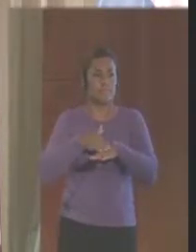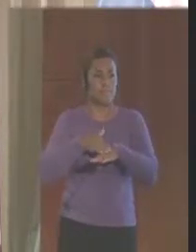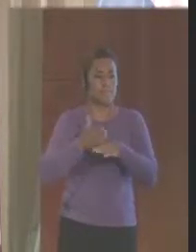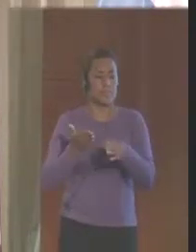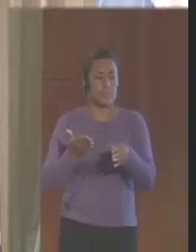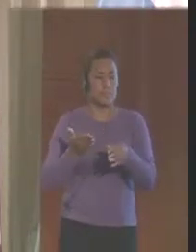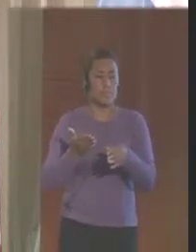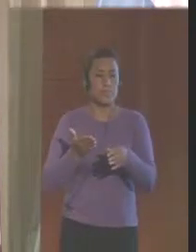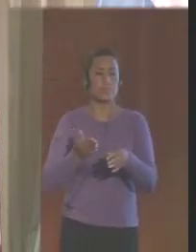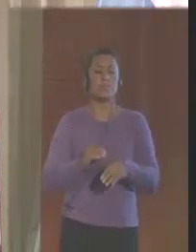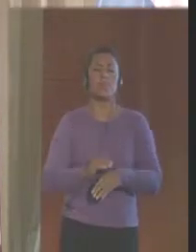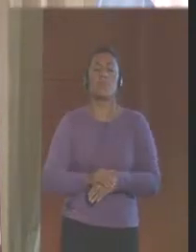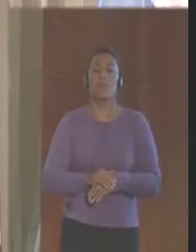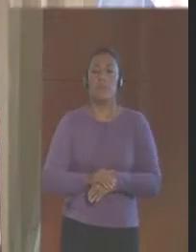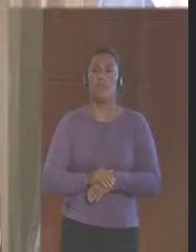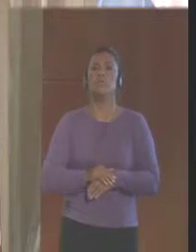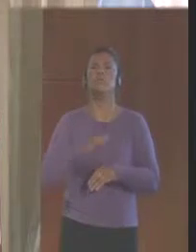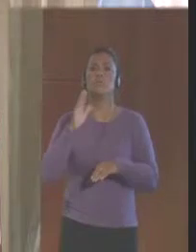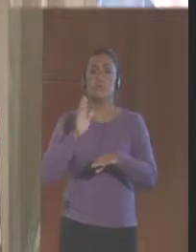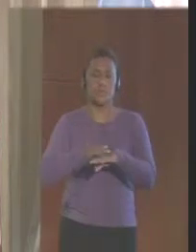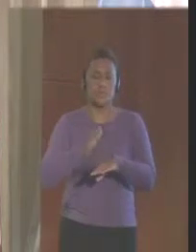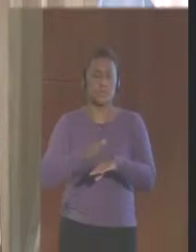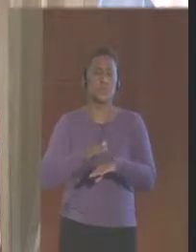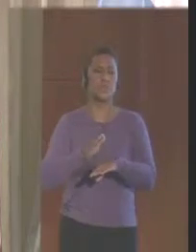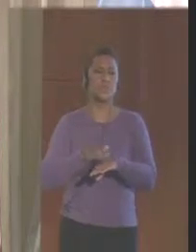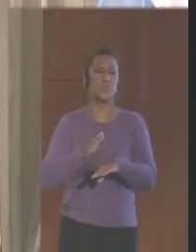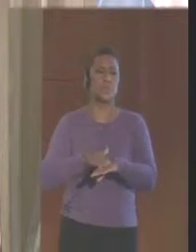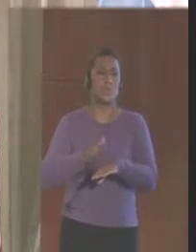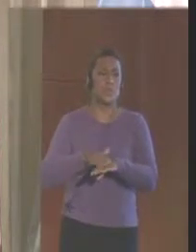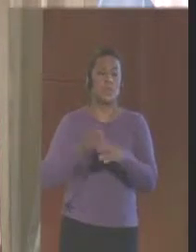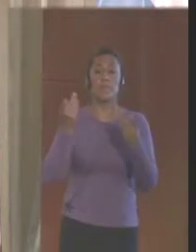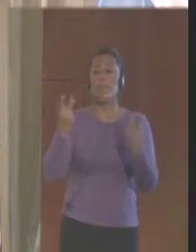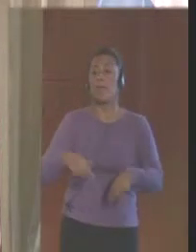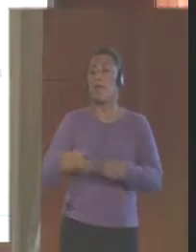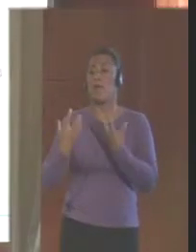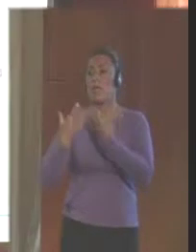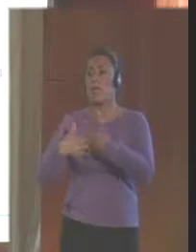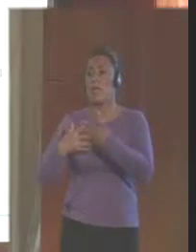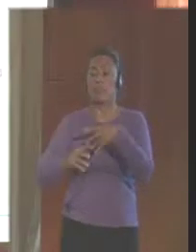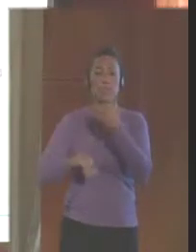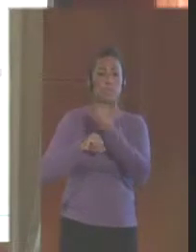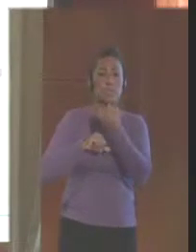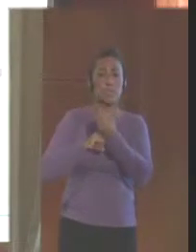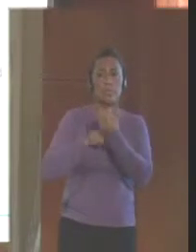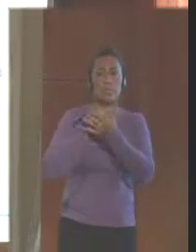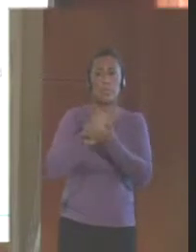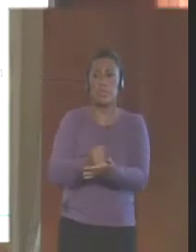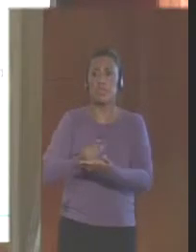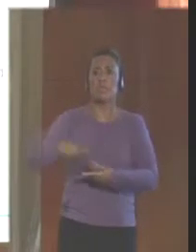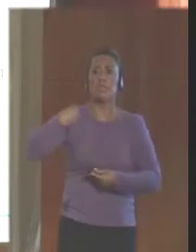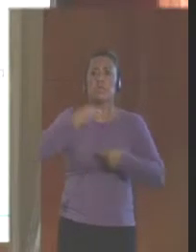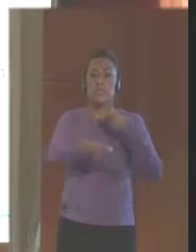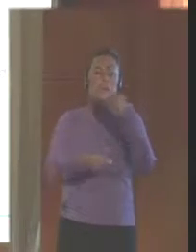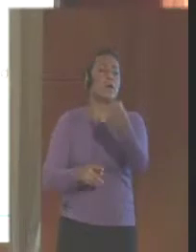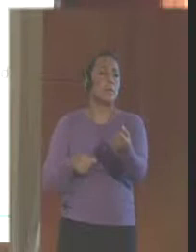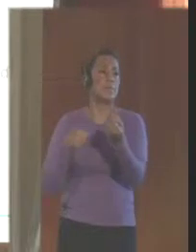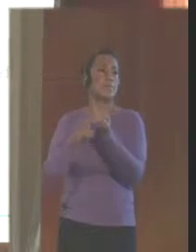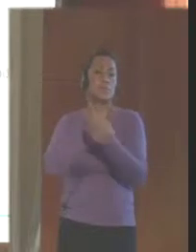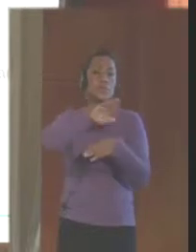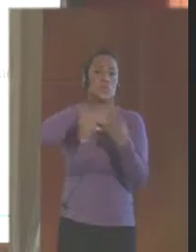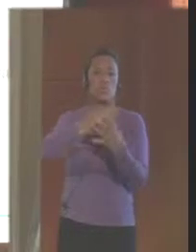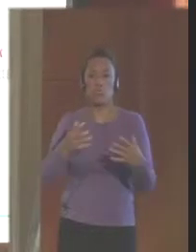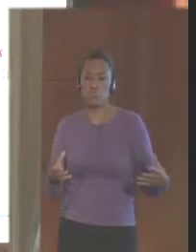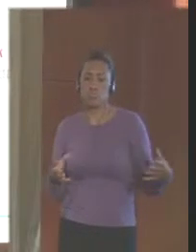a geographically or a dramatically changing landscape from the point of view of, if you have been